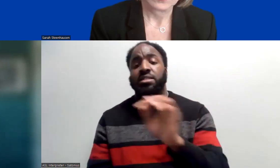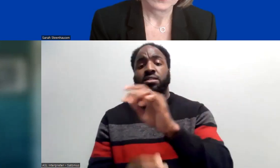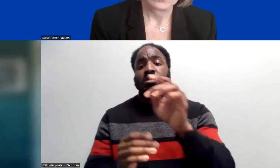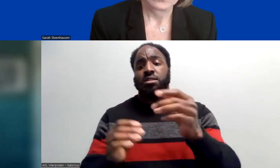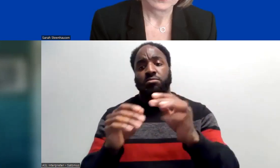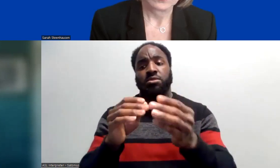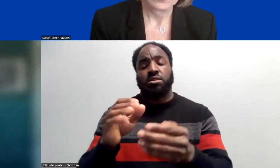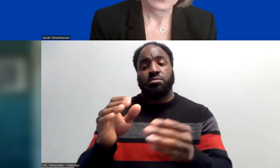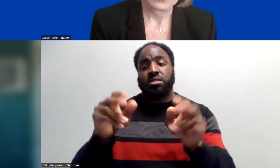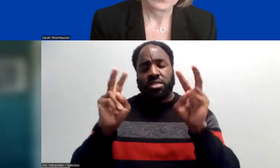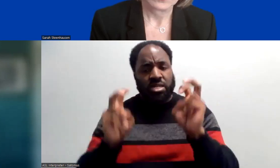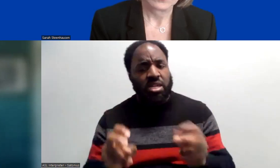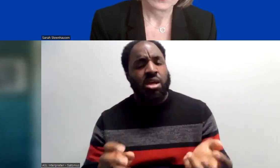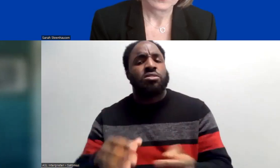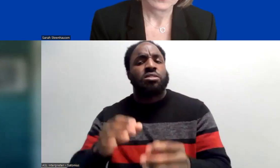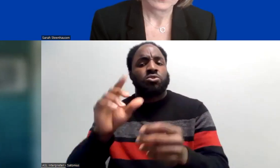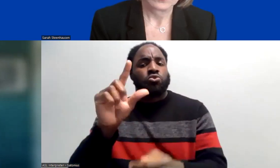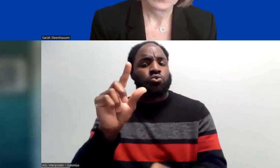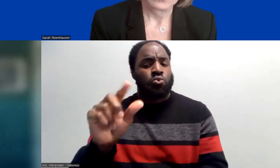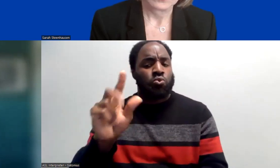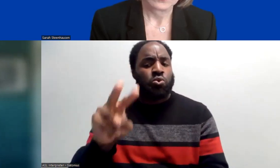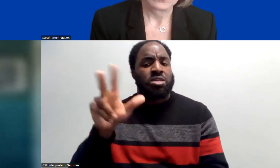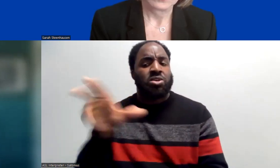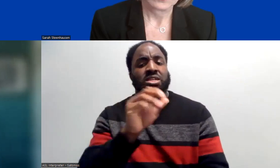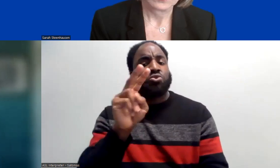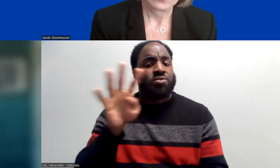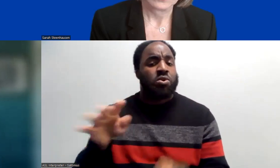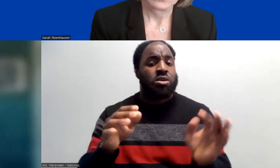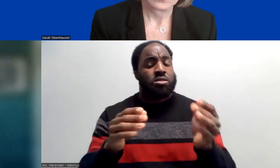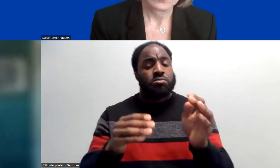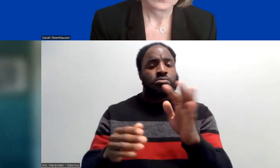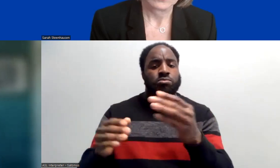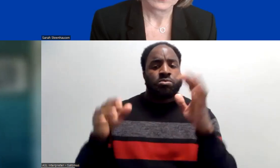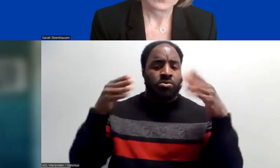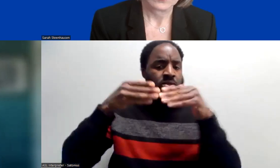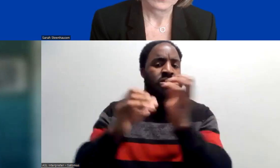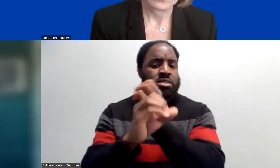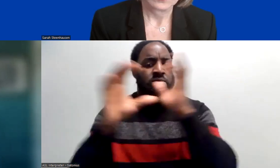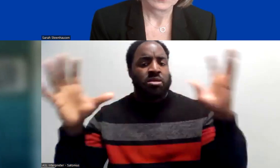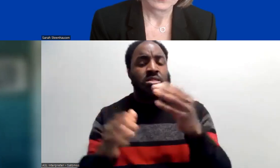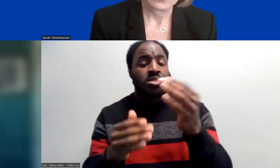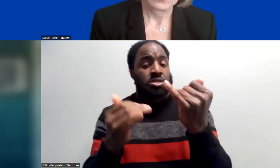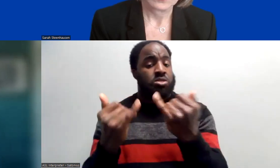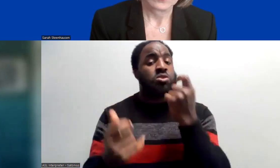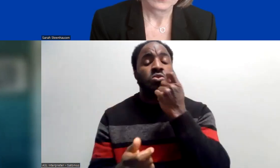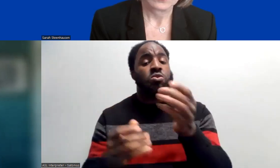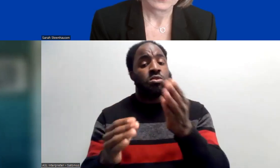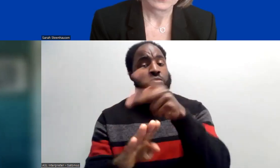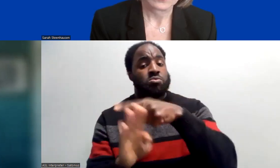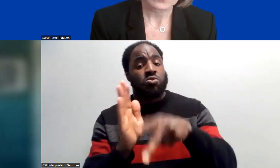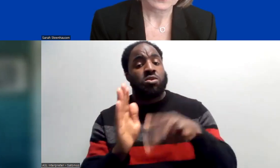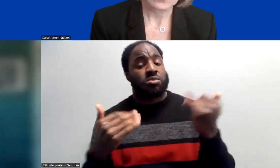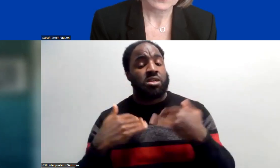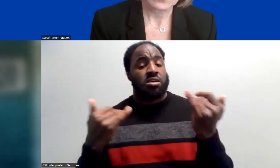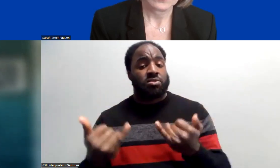analysis. 23 and 24 around expanding and advancing some of the current programs that we have today. So